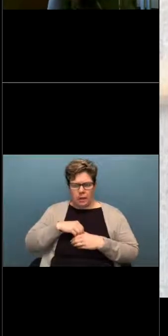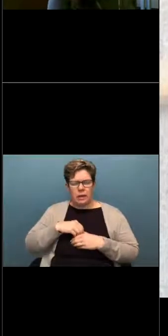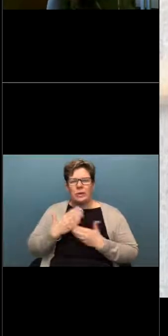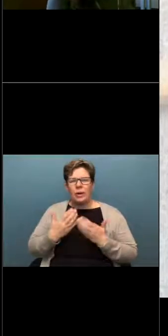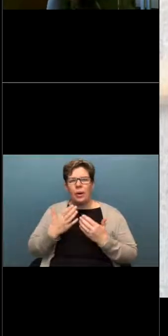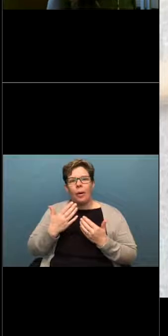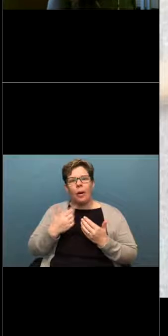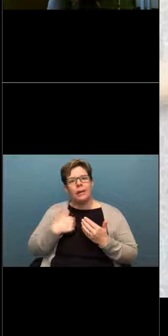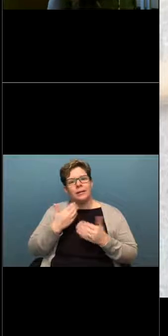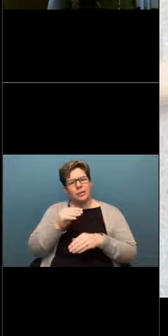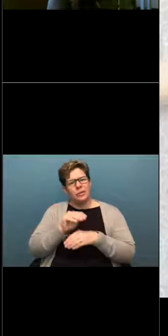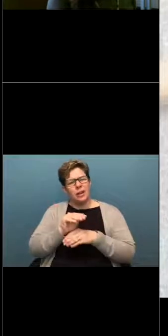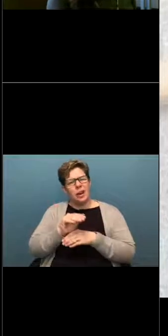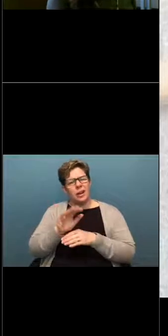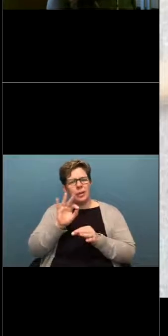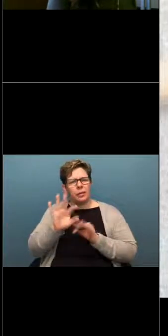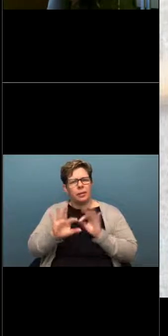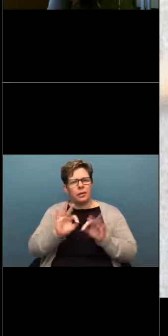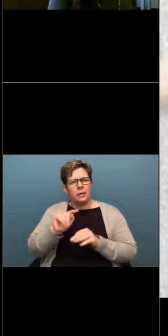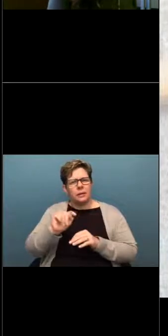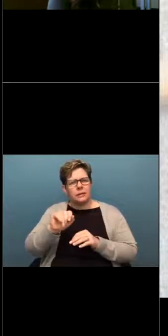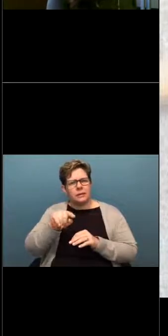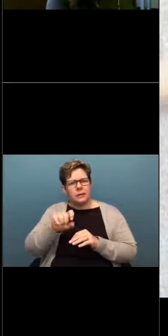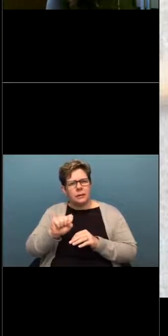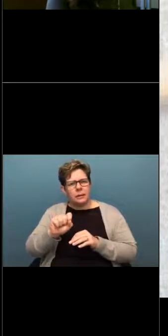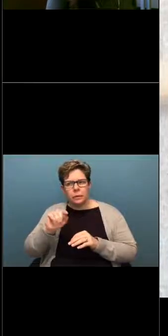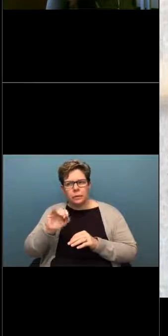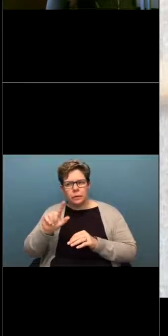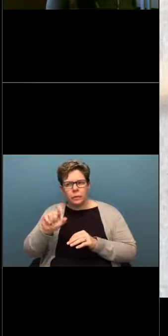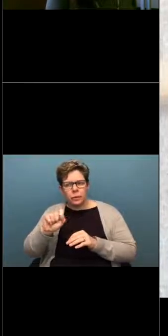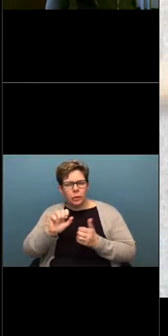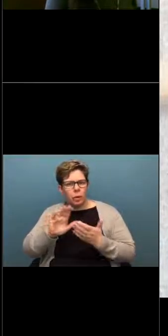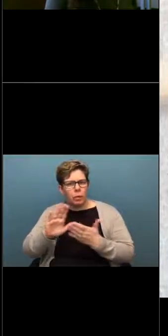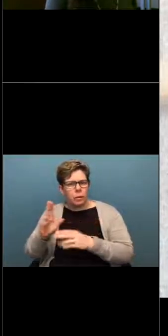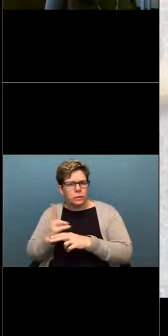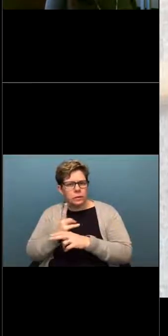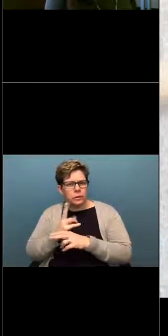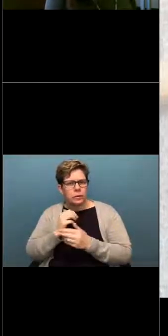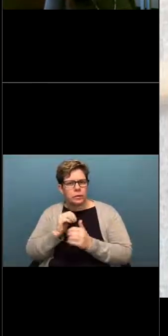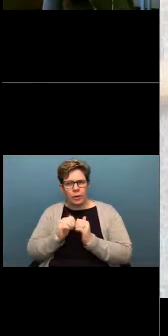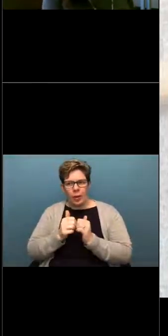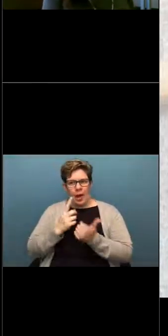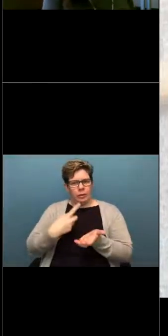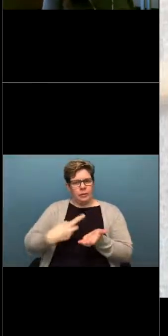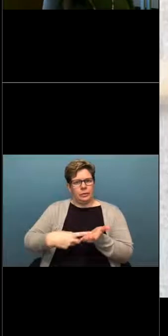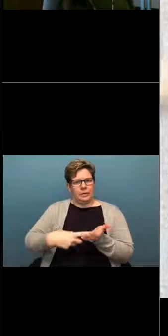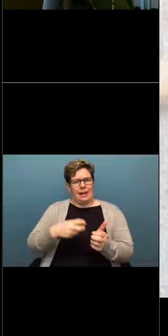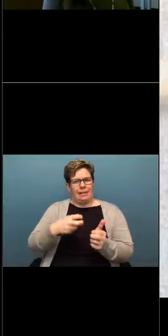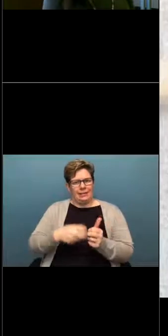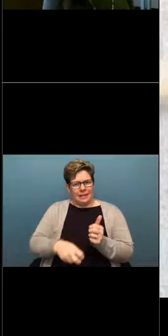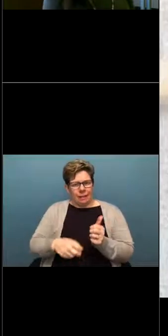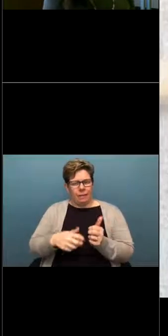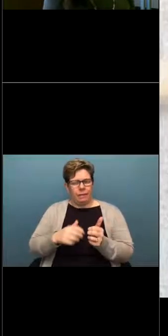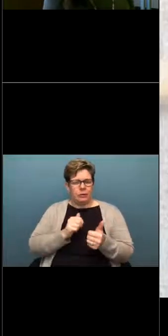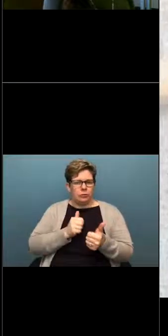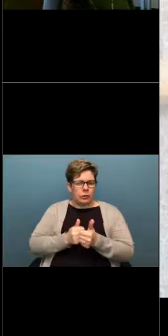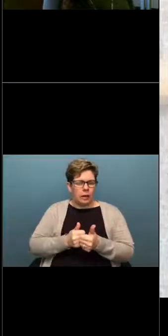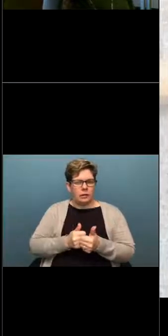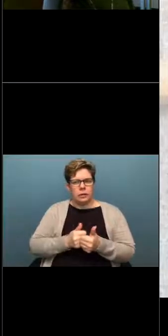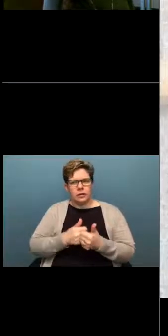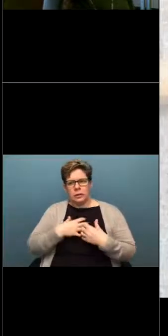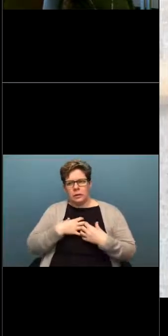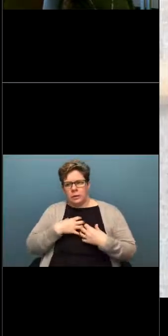when you're talking about sensitive topics or tough things. So I think it's just important to reflect on some of those things. We're